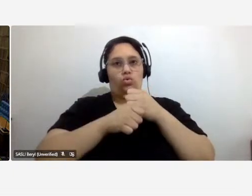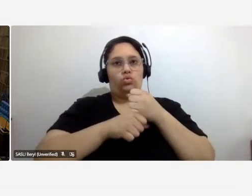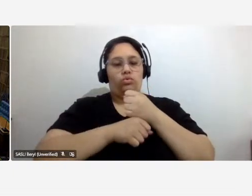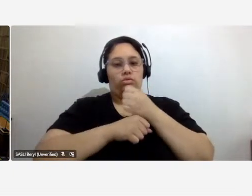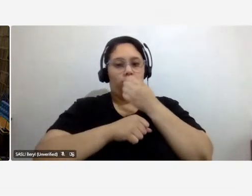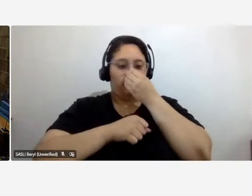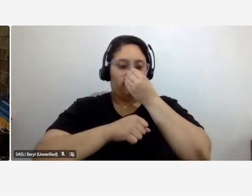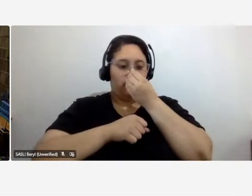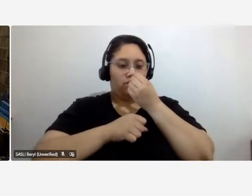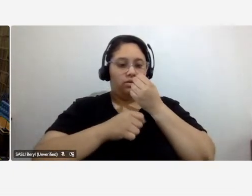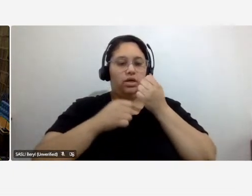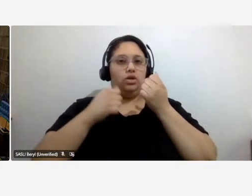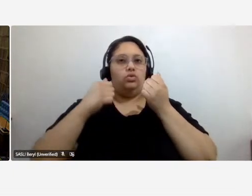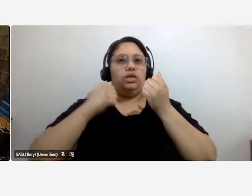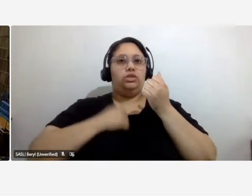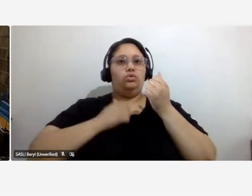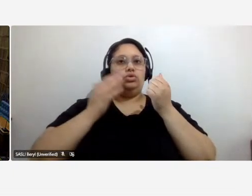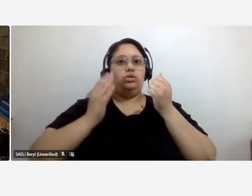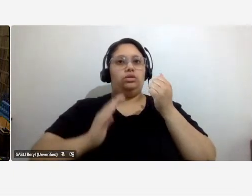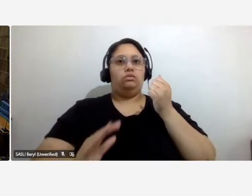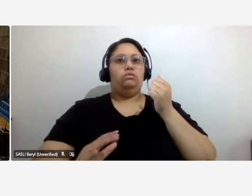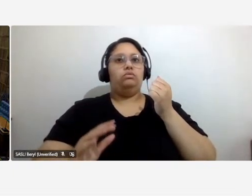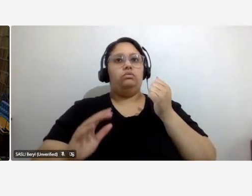just from my side,